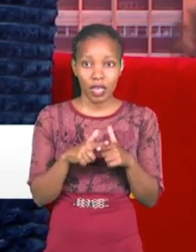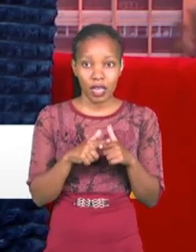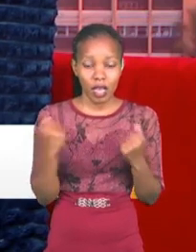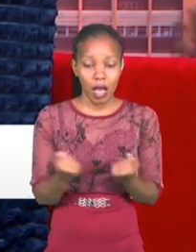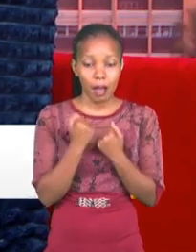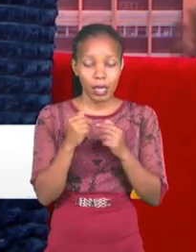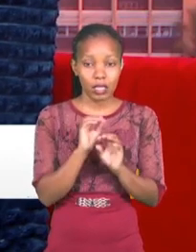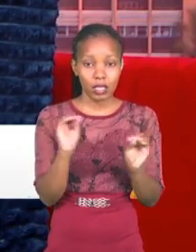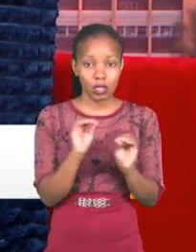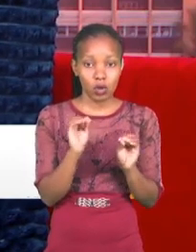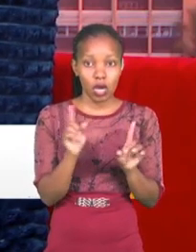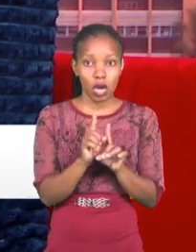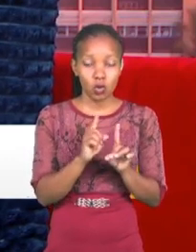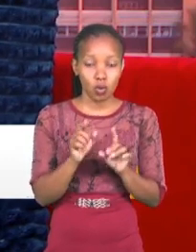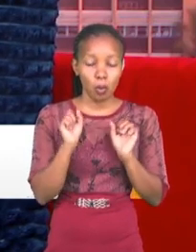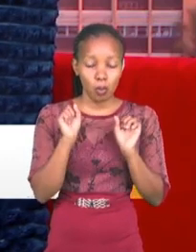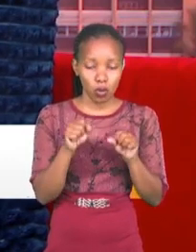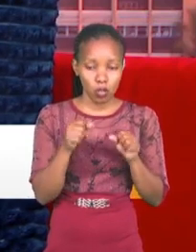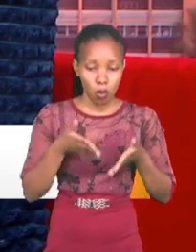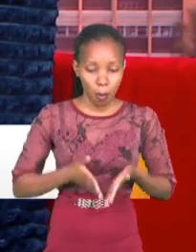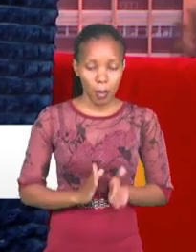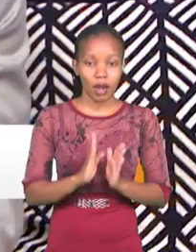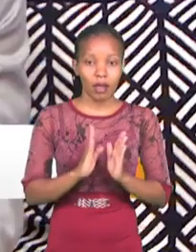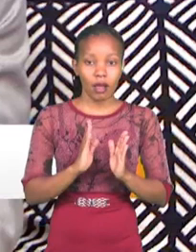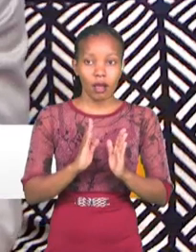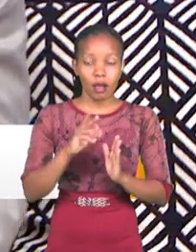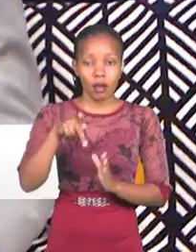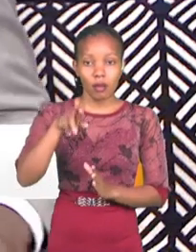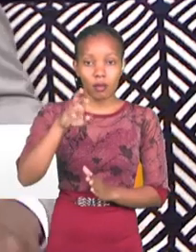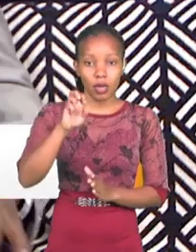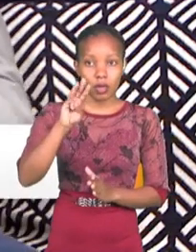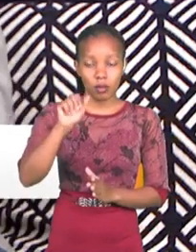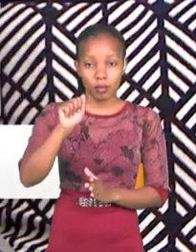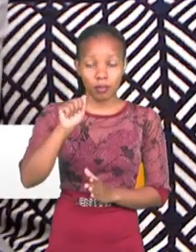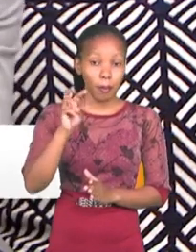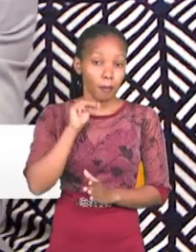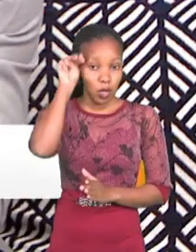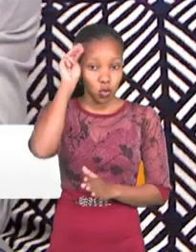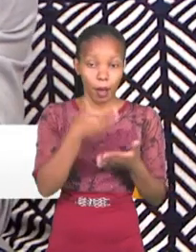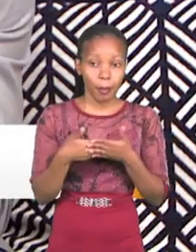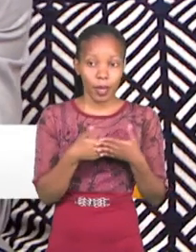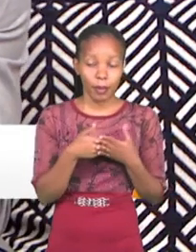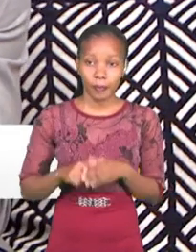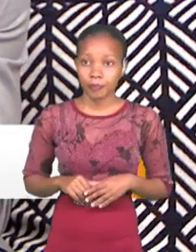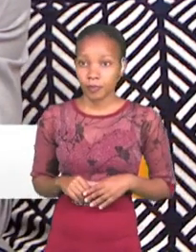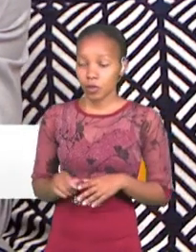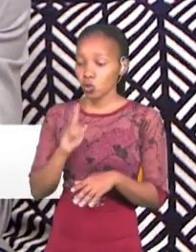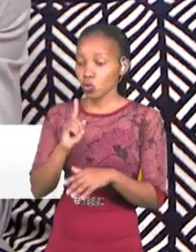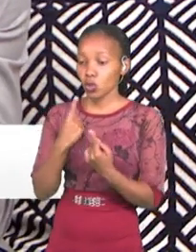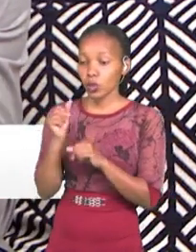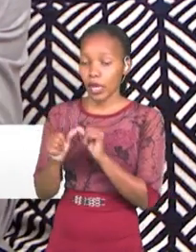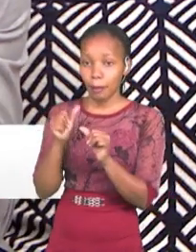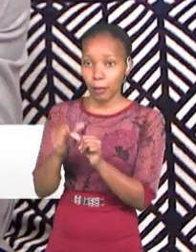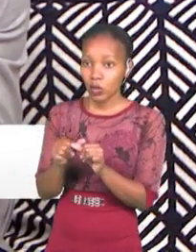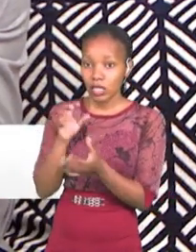utero, and there is chances of premature birth. Now, long-term complications, because now, as much as we're talking about